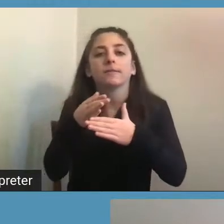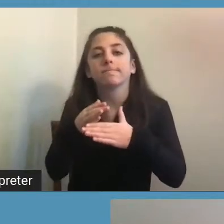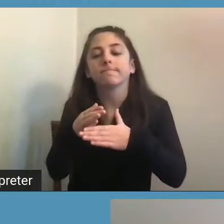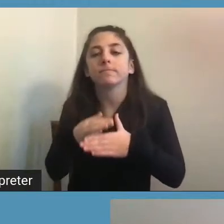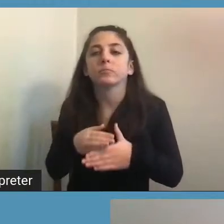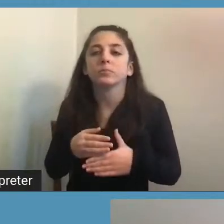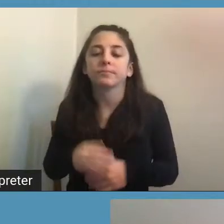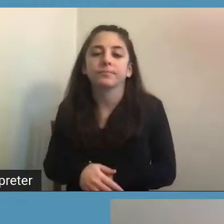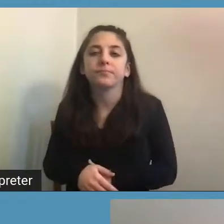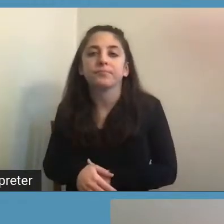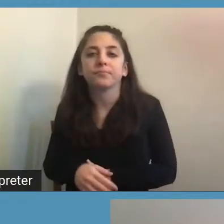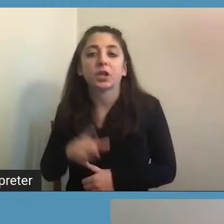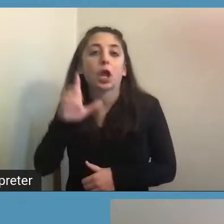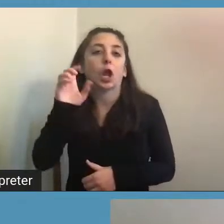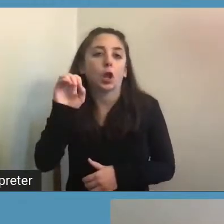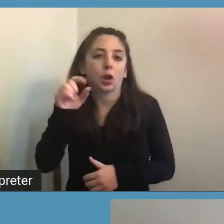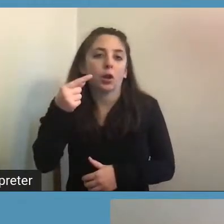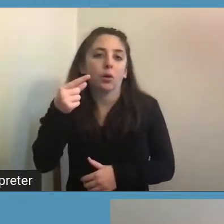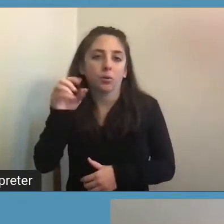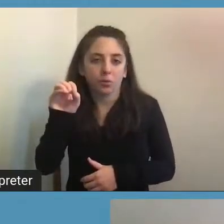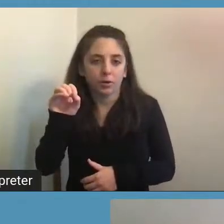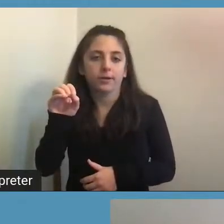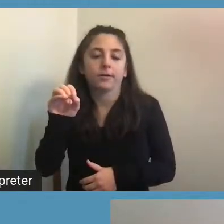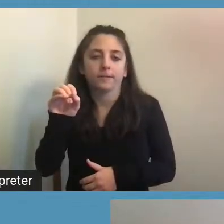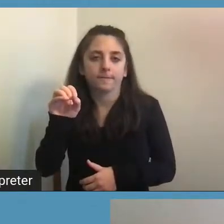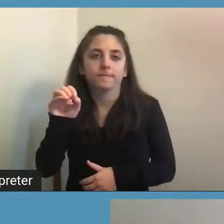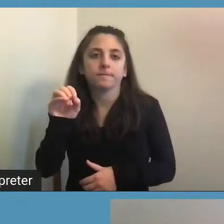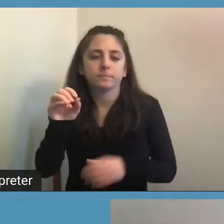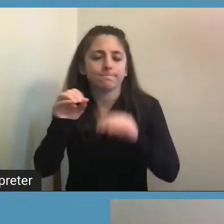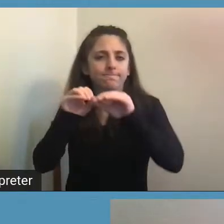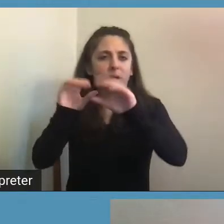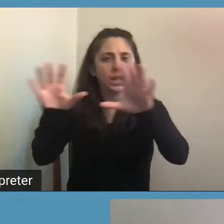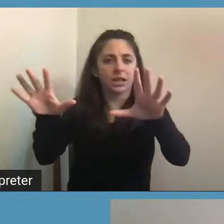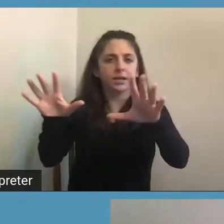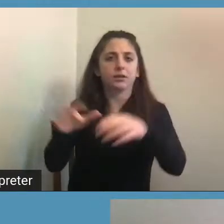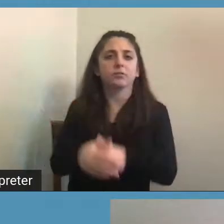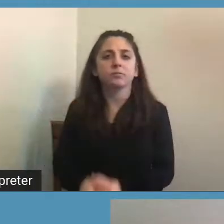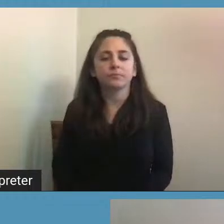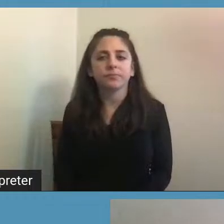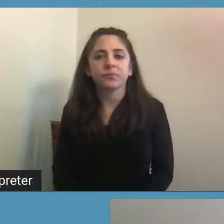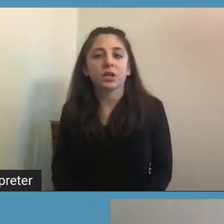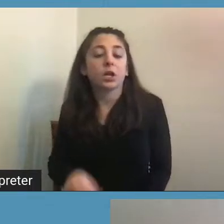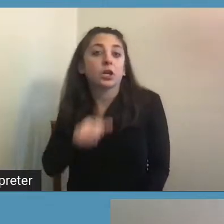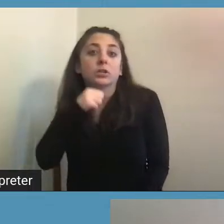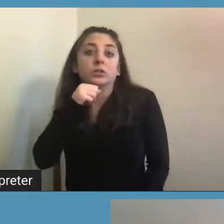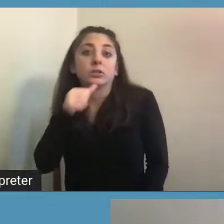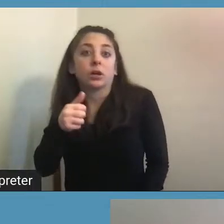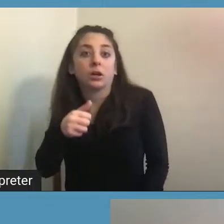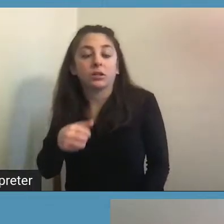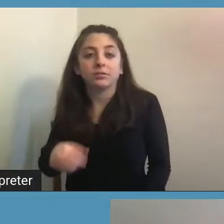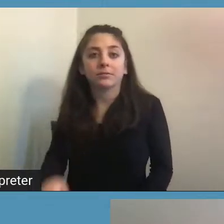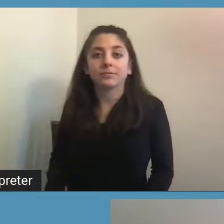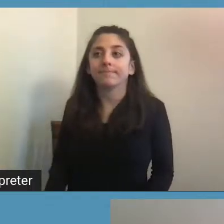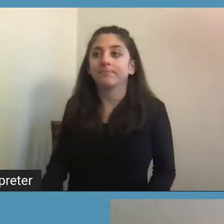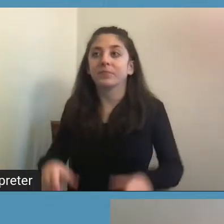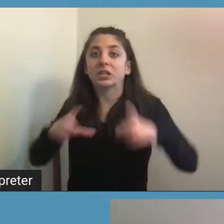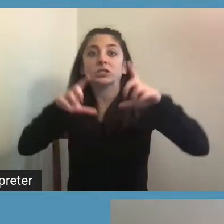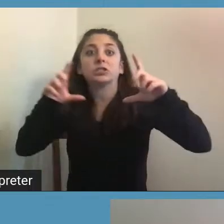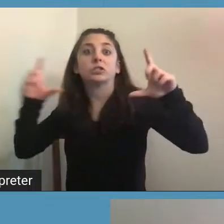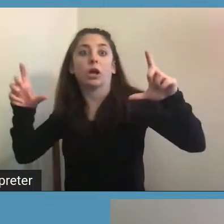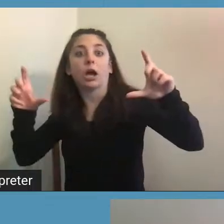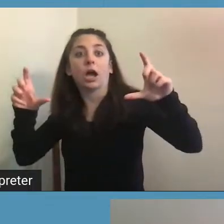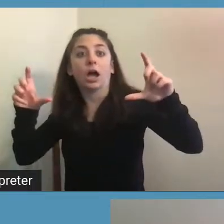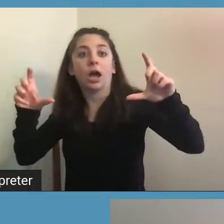sure that your logo is like prominently placed, not necessarily taking up the entire picture, but just prominently